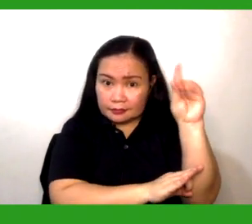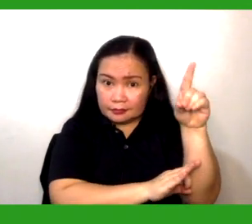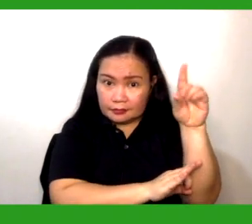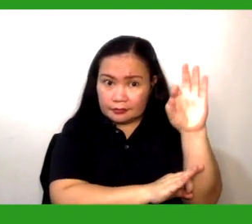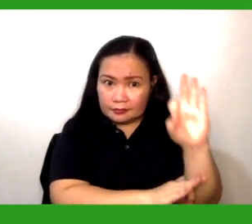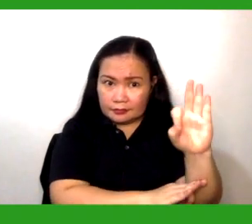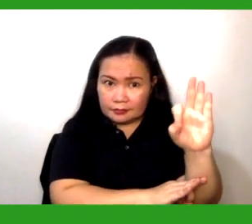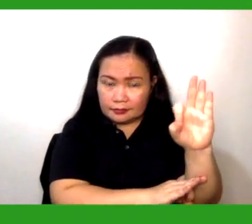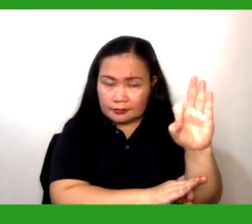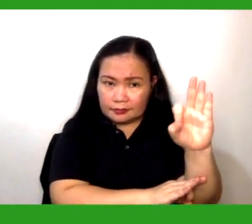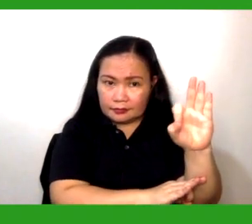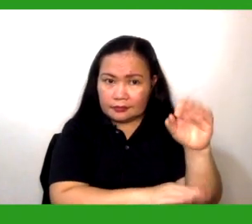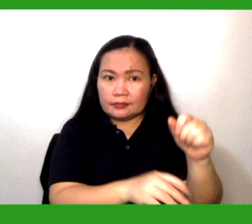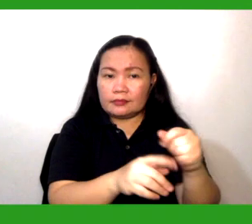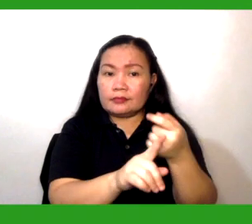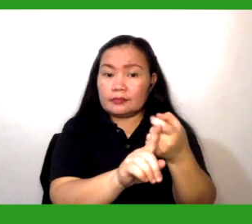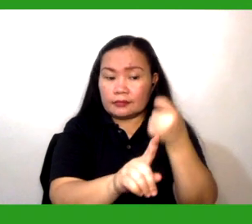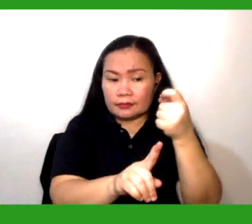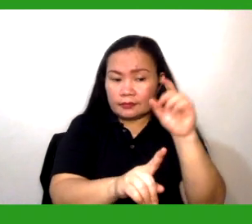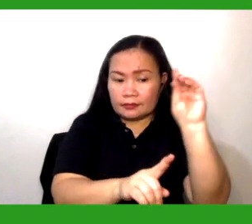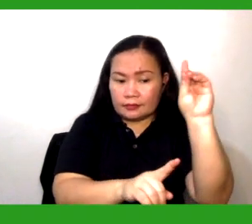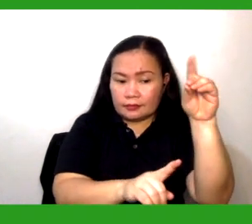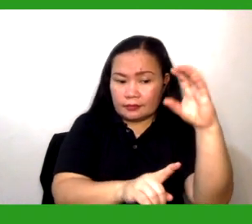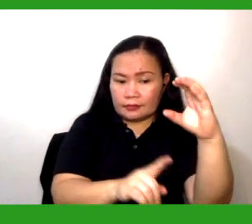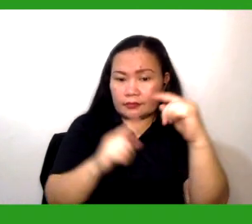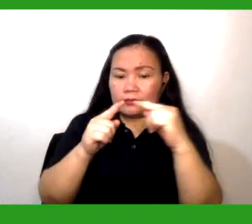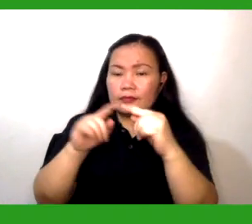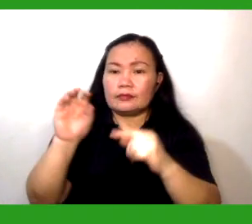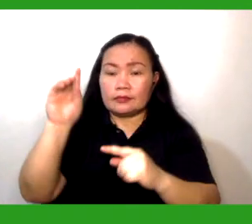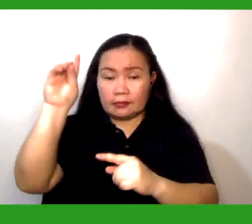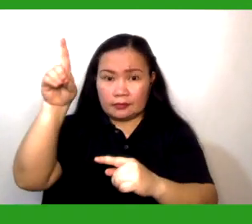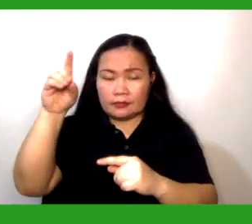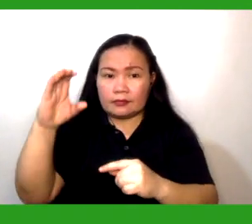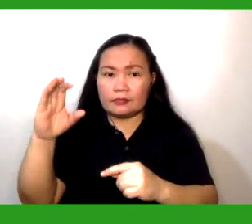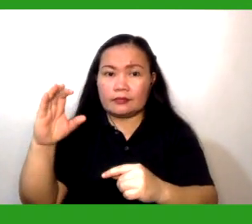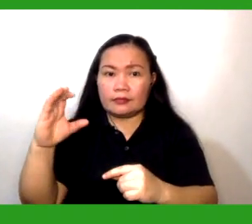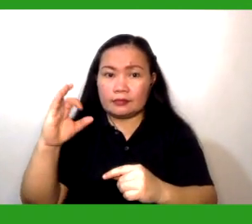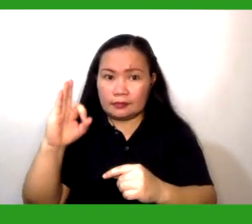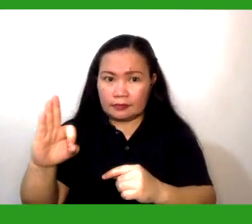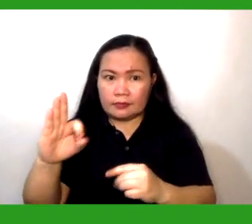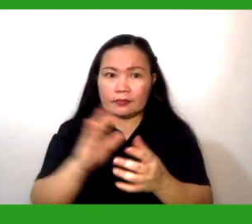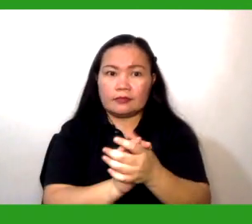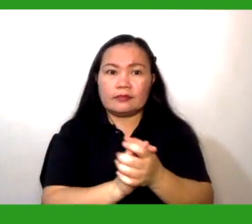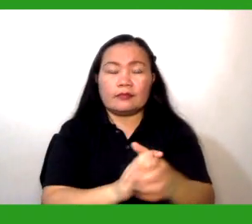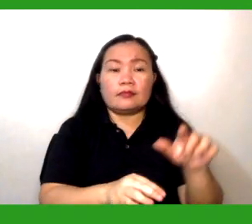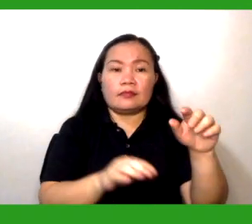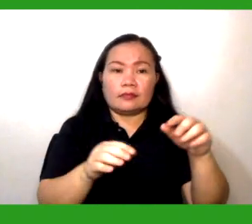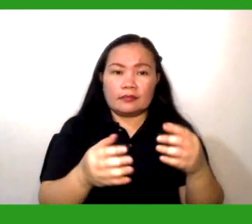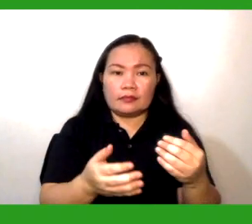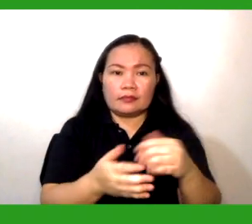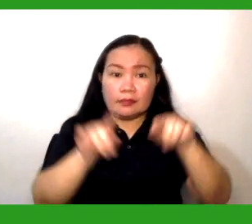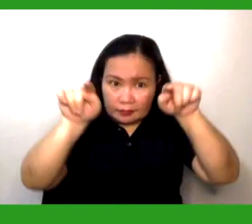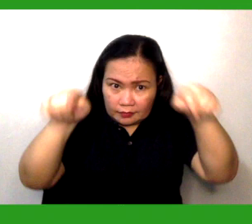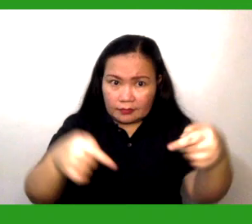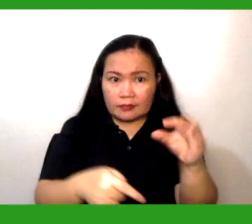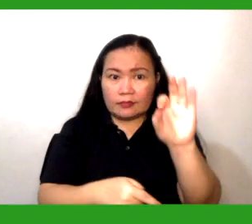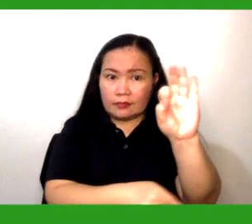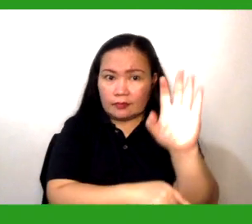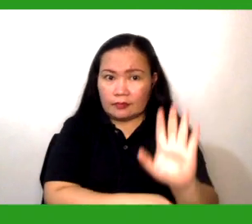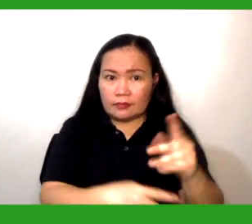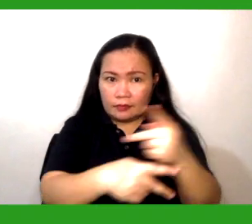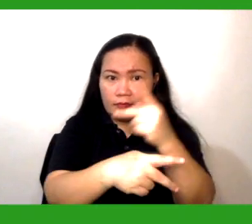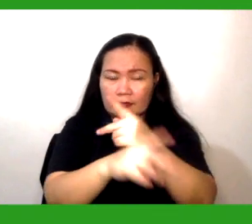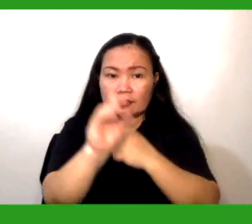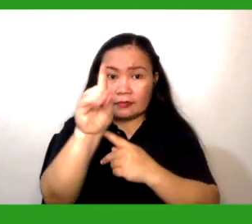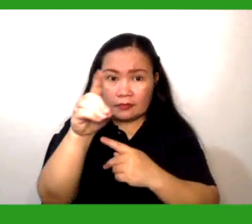finding for the equivalent of degree Fahrenheit. So, we will have 9/5 times